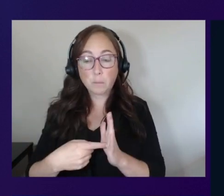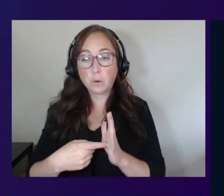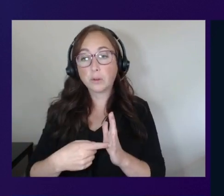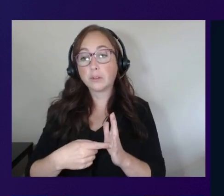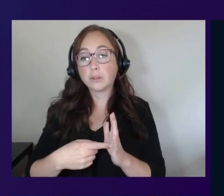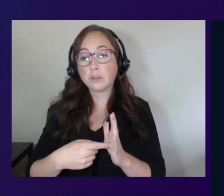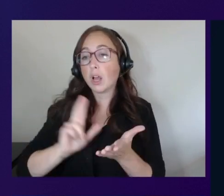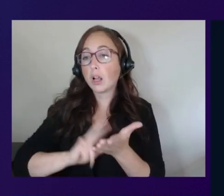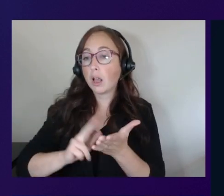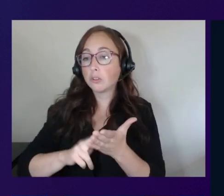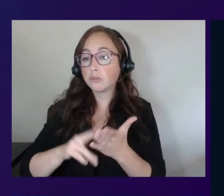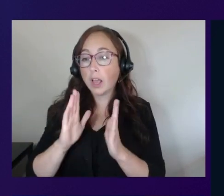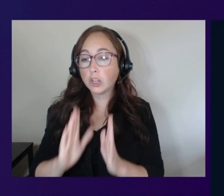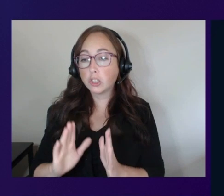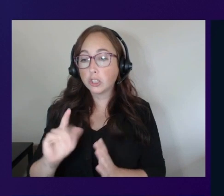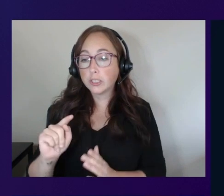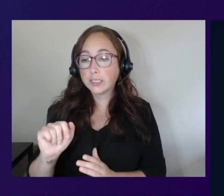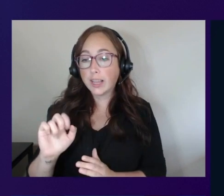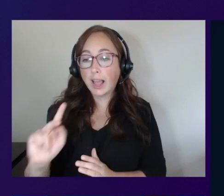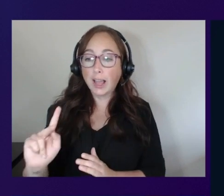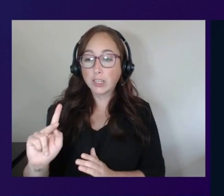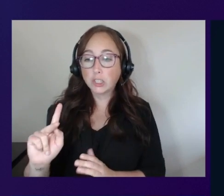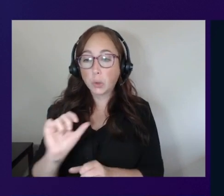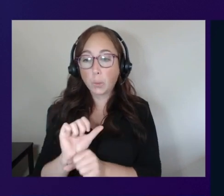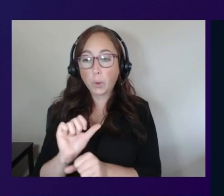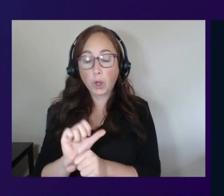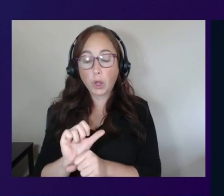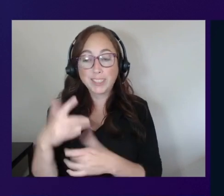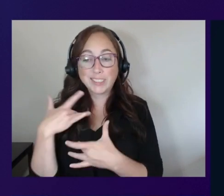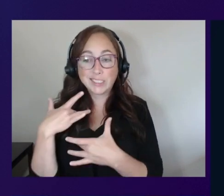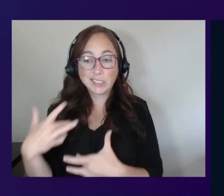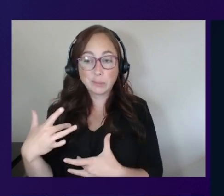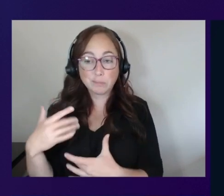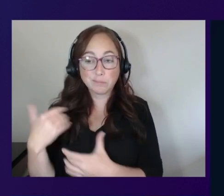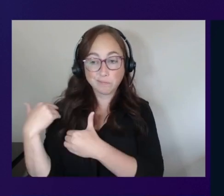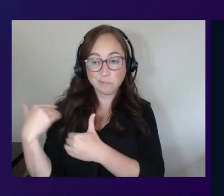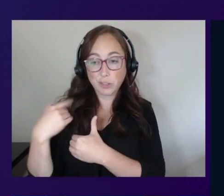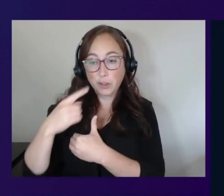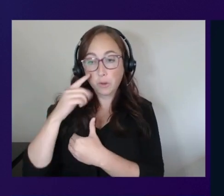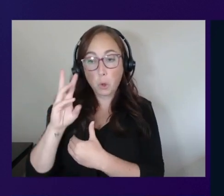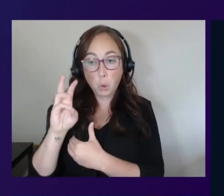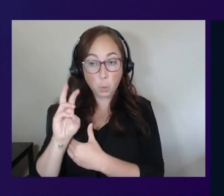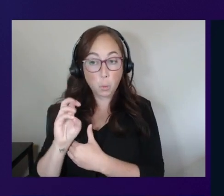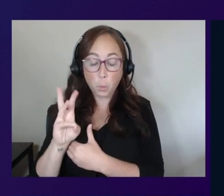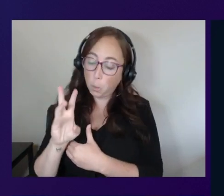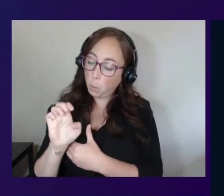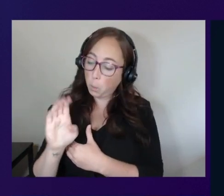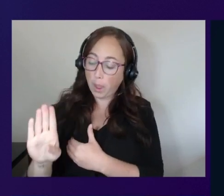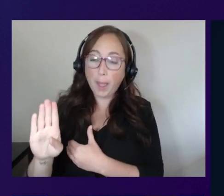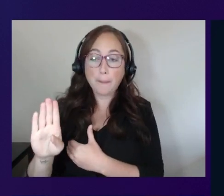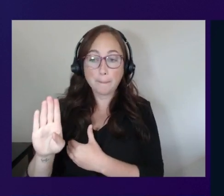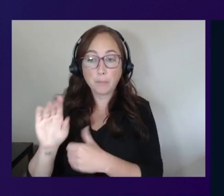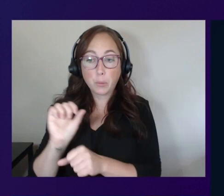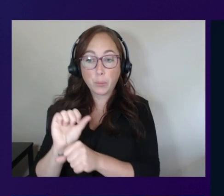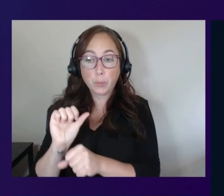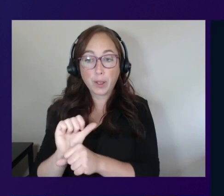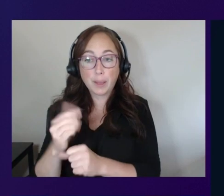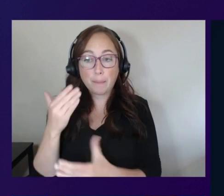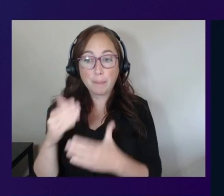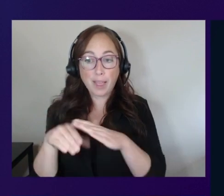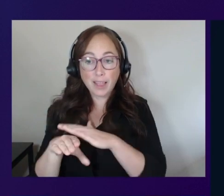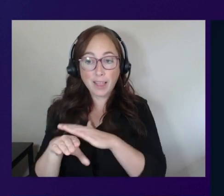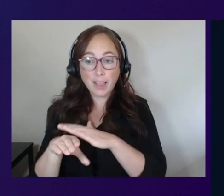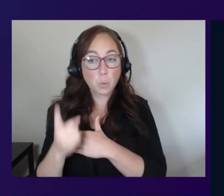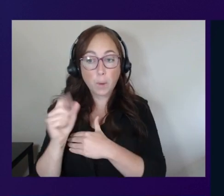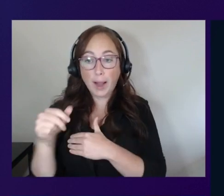contractors whose workloads are mainly web-based. You just need to access particular SaaS application, maybe your CRM